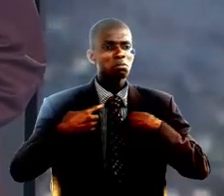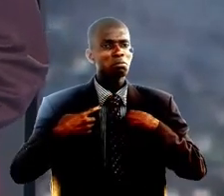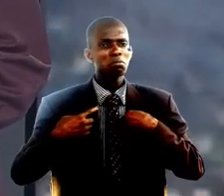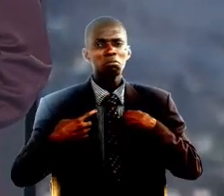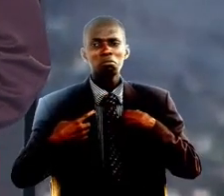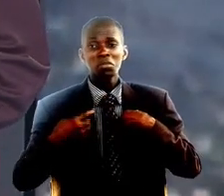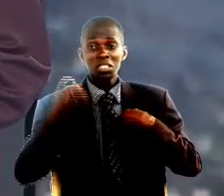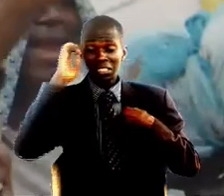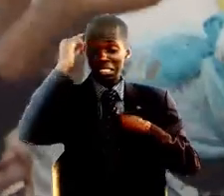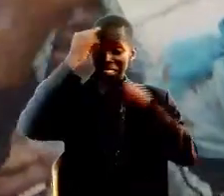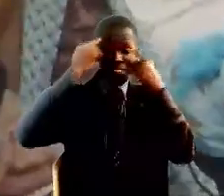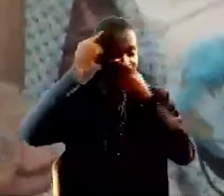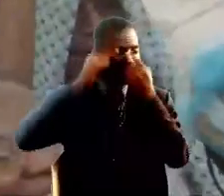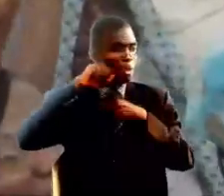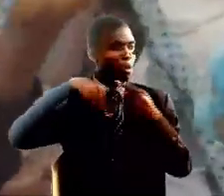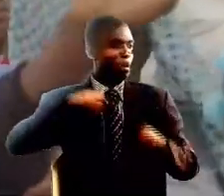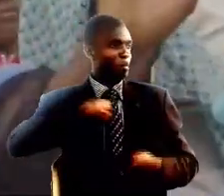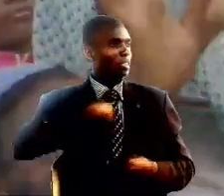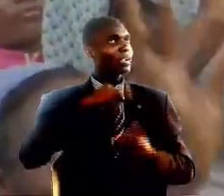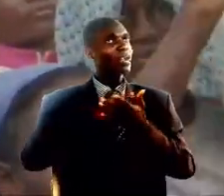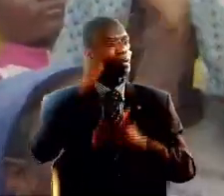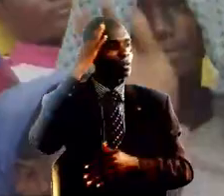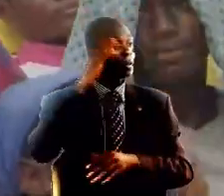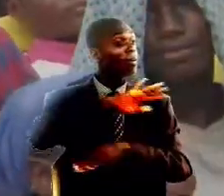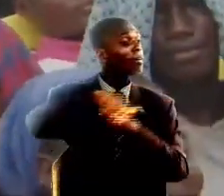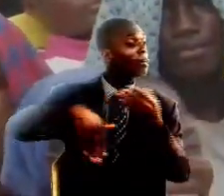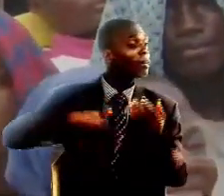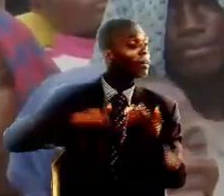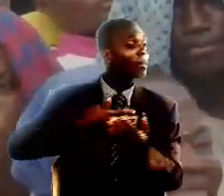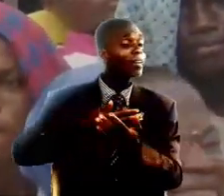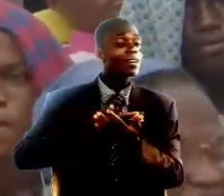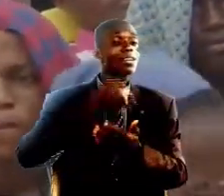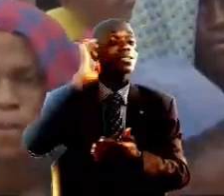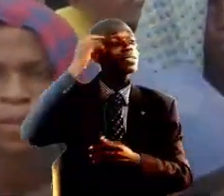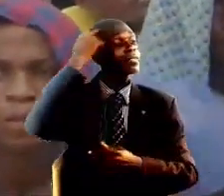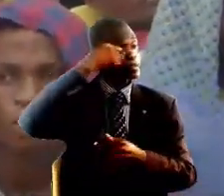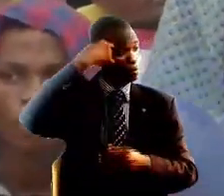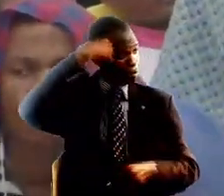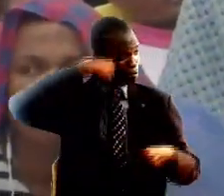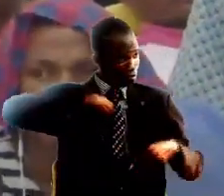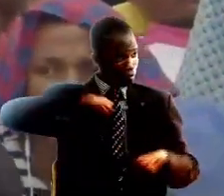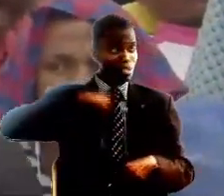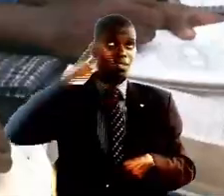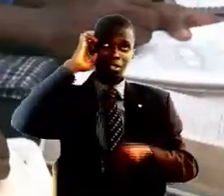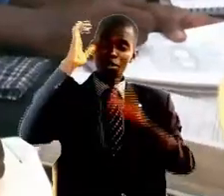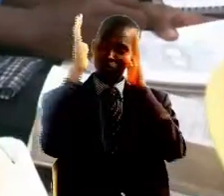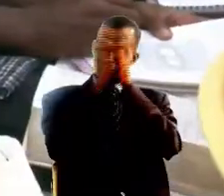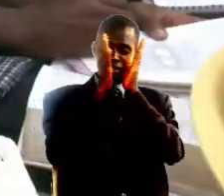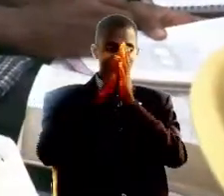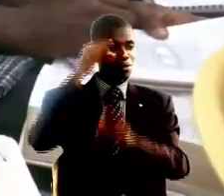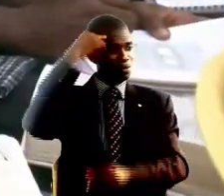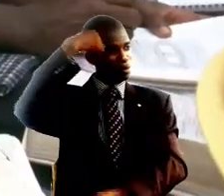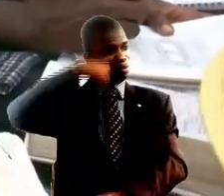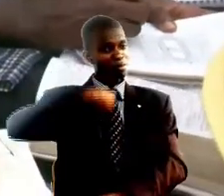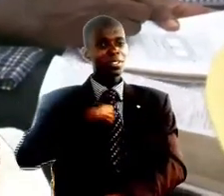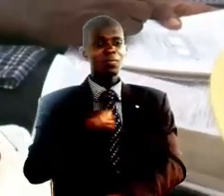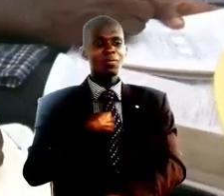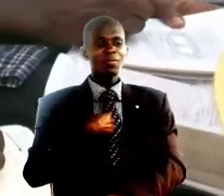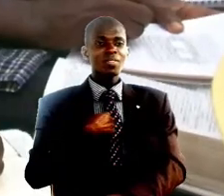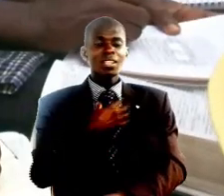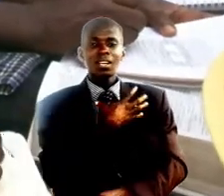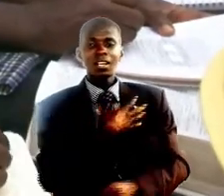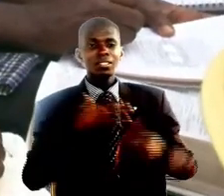you. And then he is the Alpha and the Omega. The Alpha and